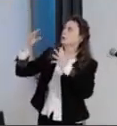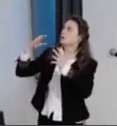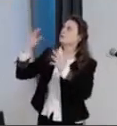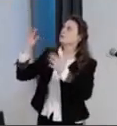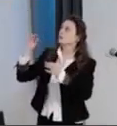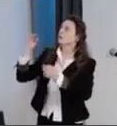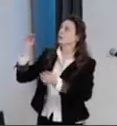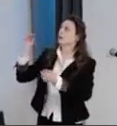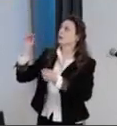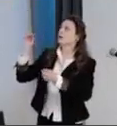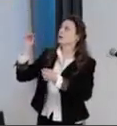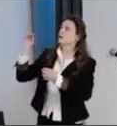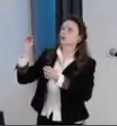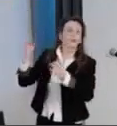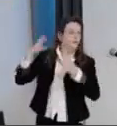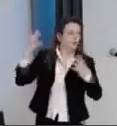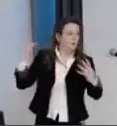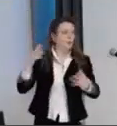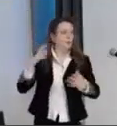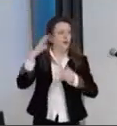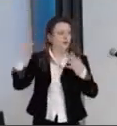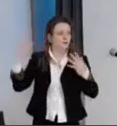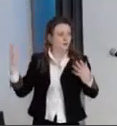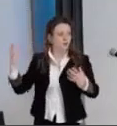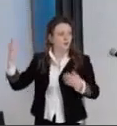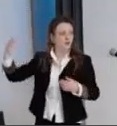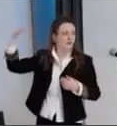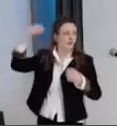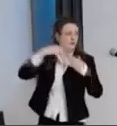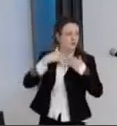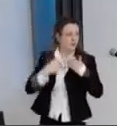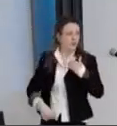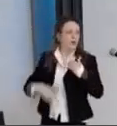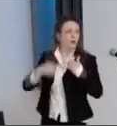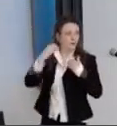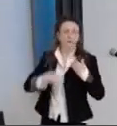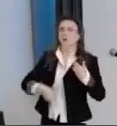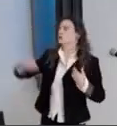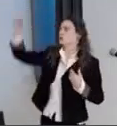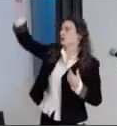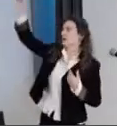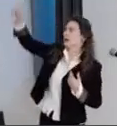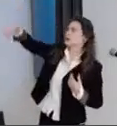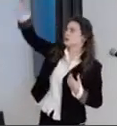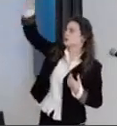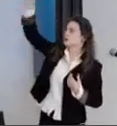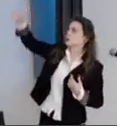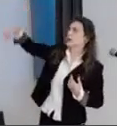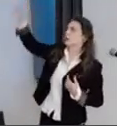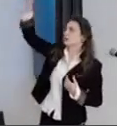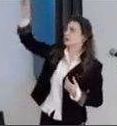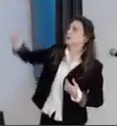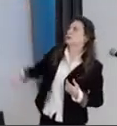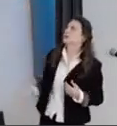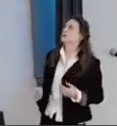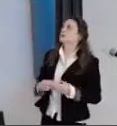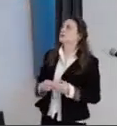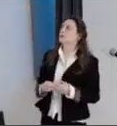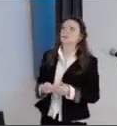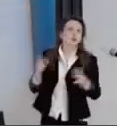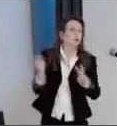that looks very sort of ethereal and fluffy, and this lower part which has these strands of